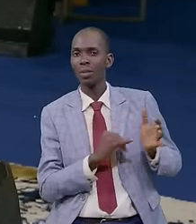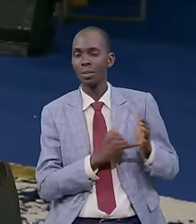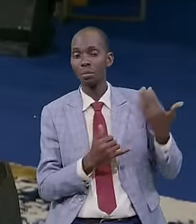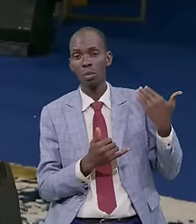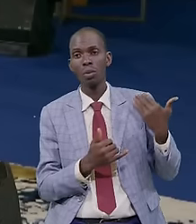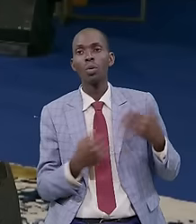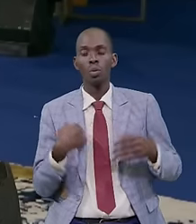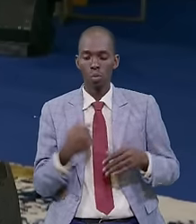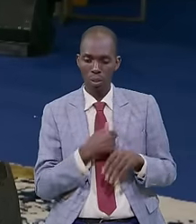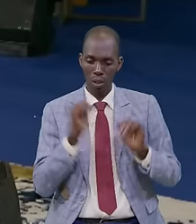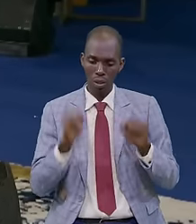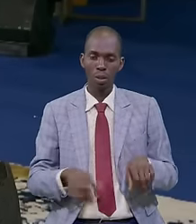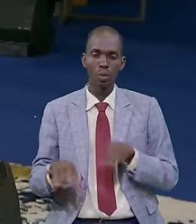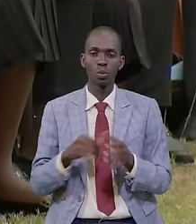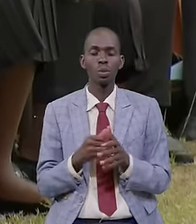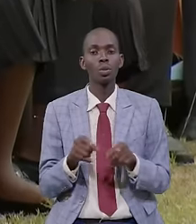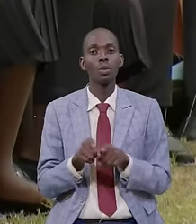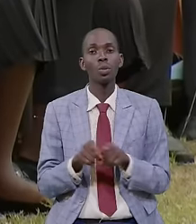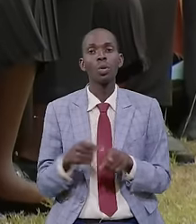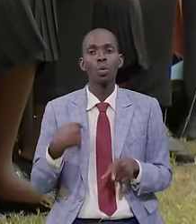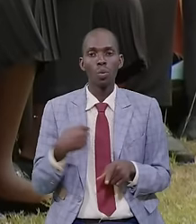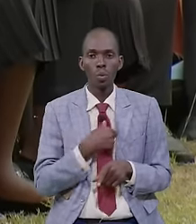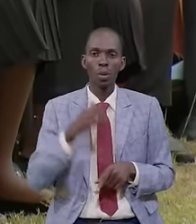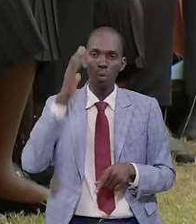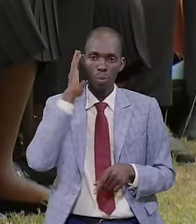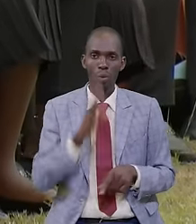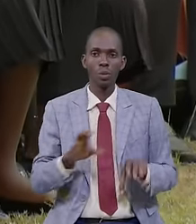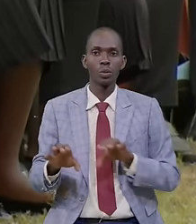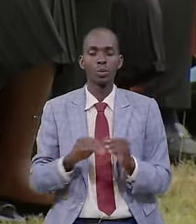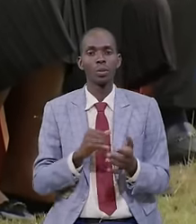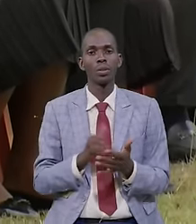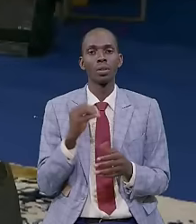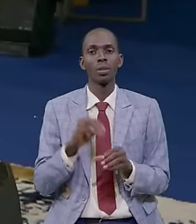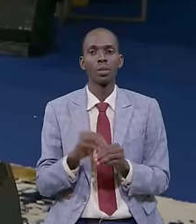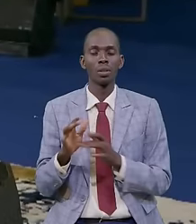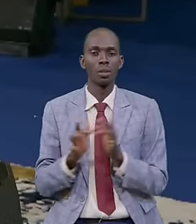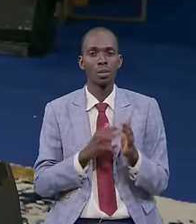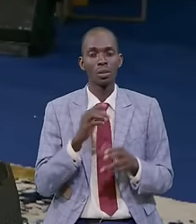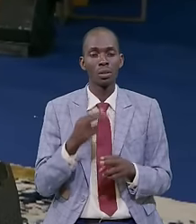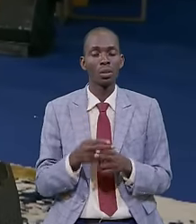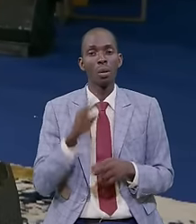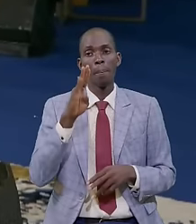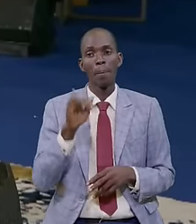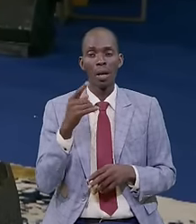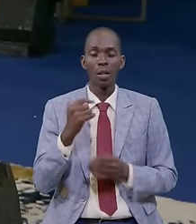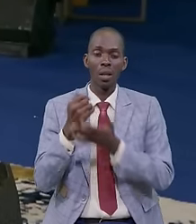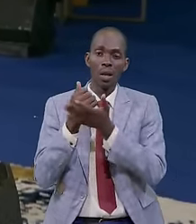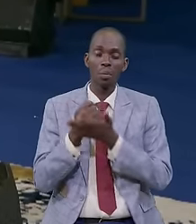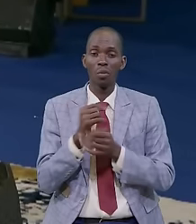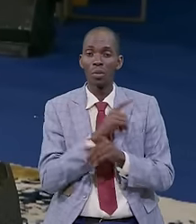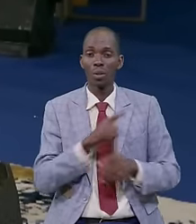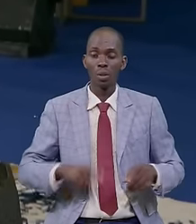it. We will do it. By the help of the Lord, by the grace of the Lord,